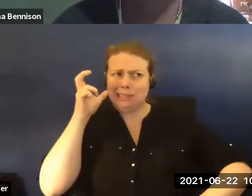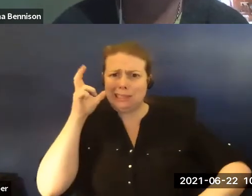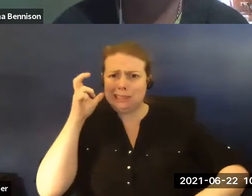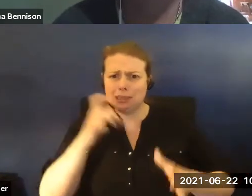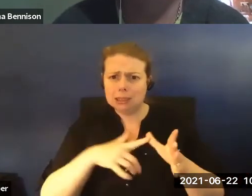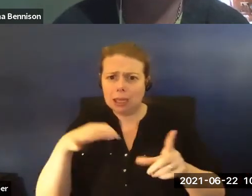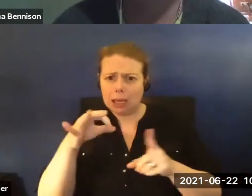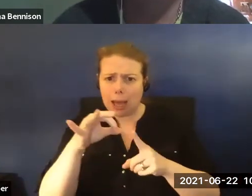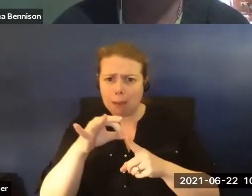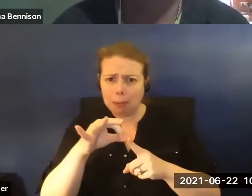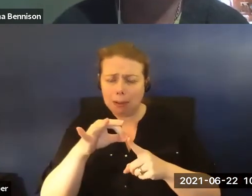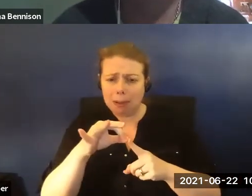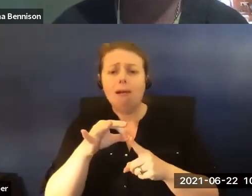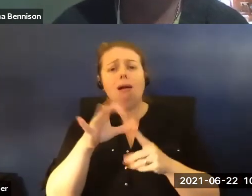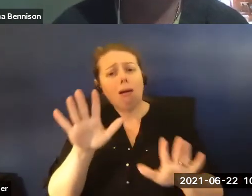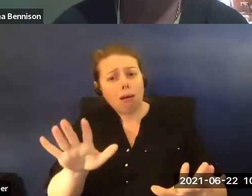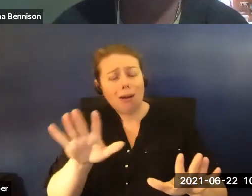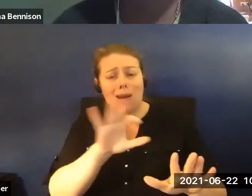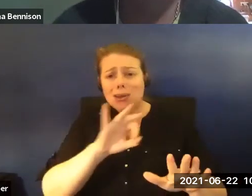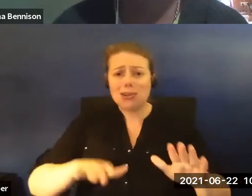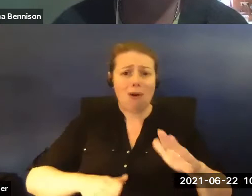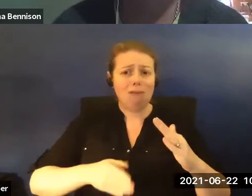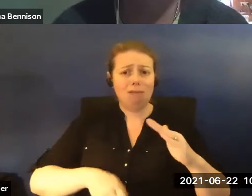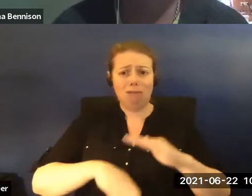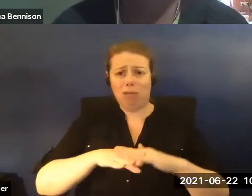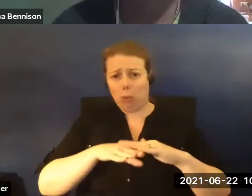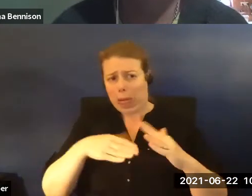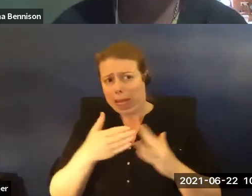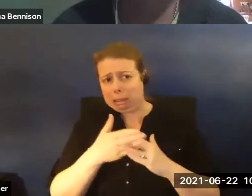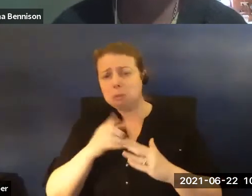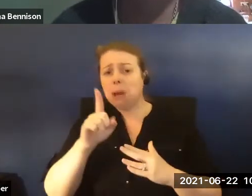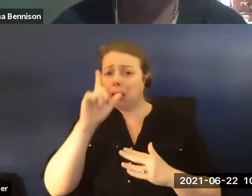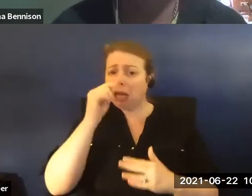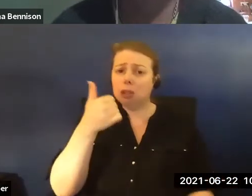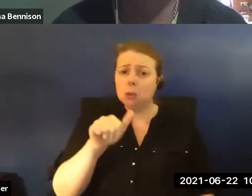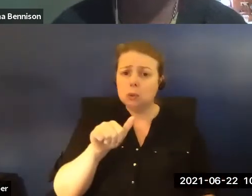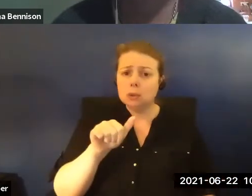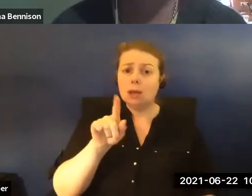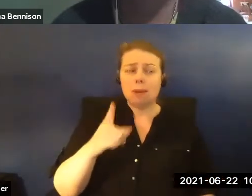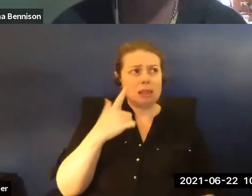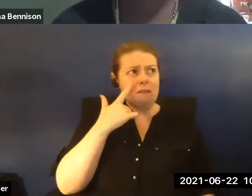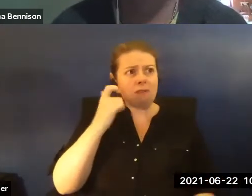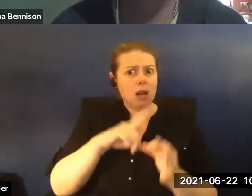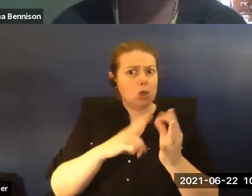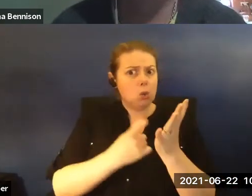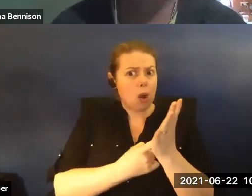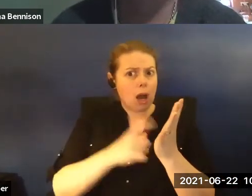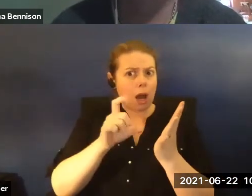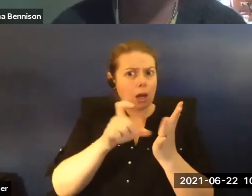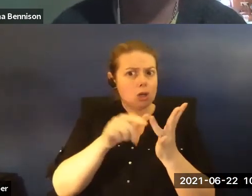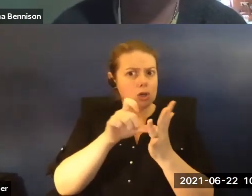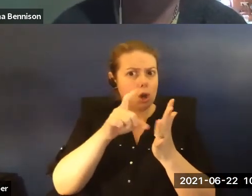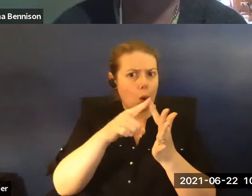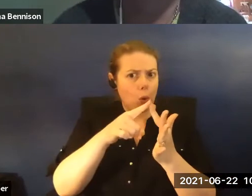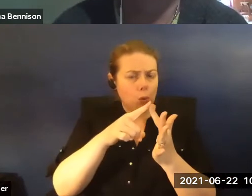know, yeah, I can use it. Then you're trying to find the QR code. So I'm in the restaurant, and I'm going to overemphasize this, obviously, but I'm waving